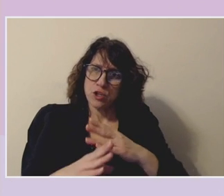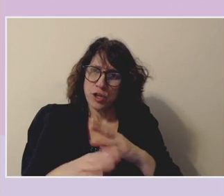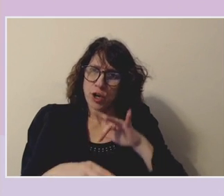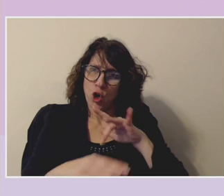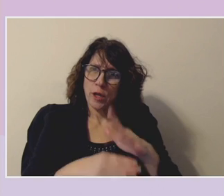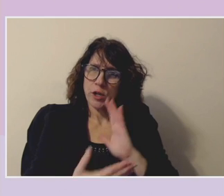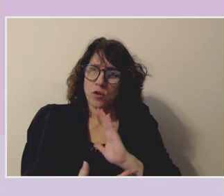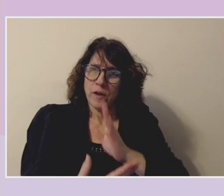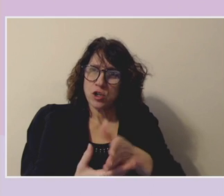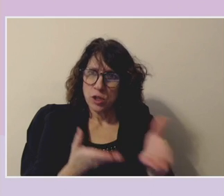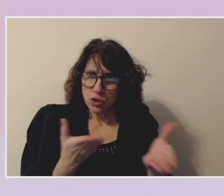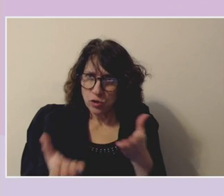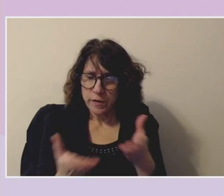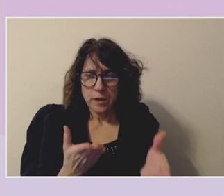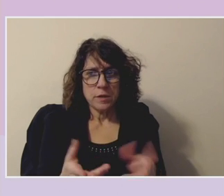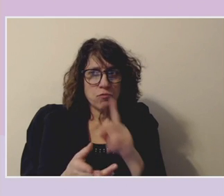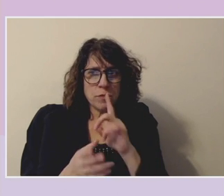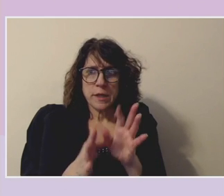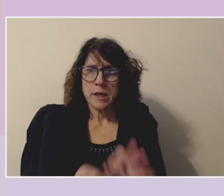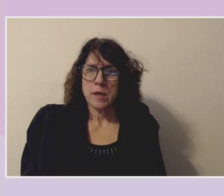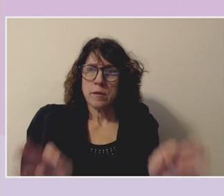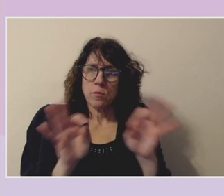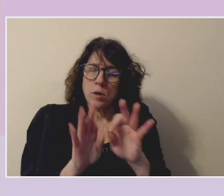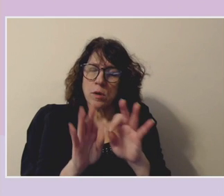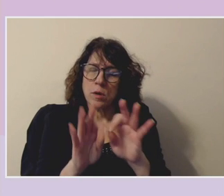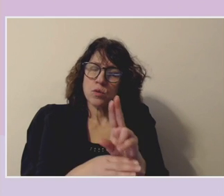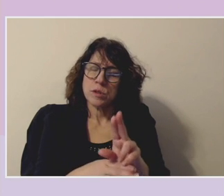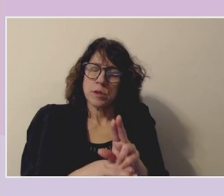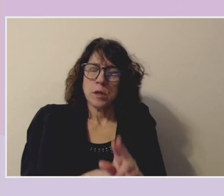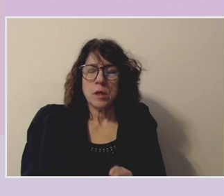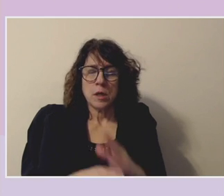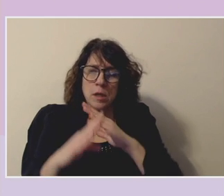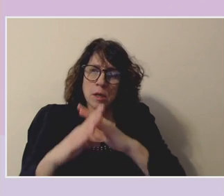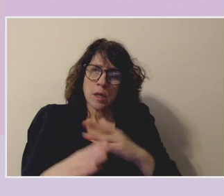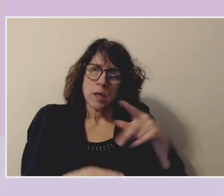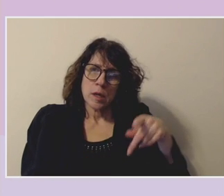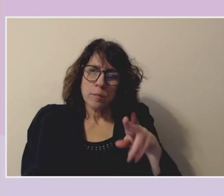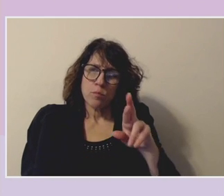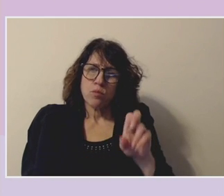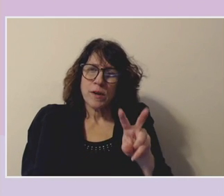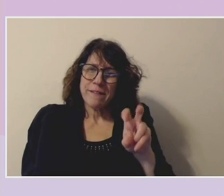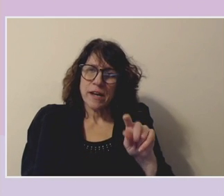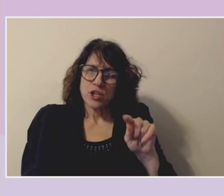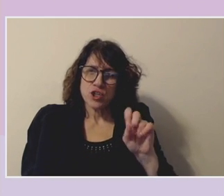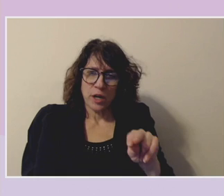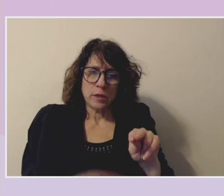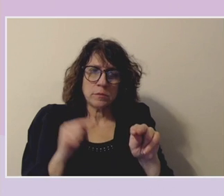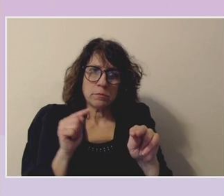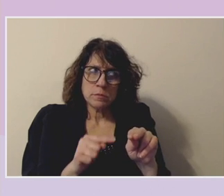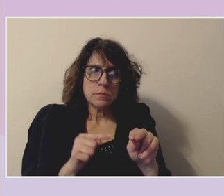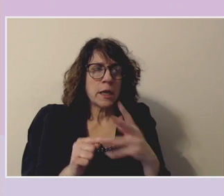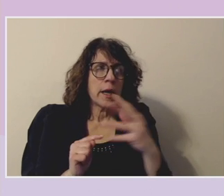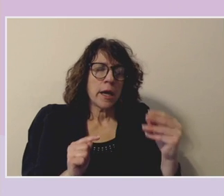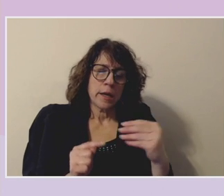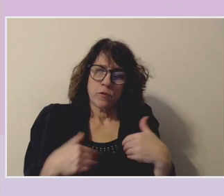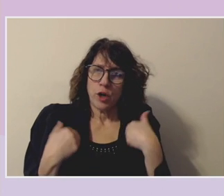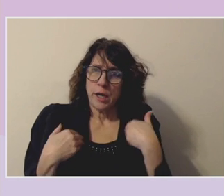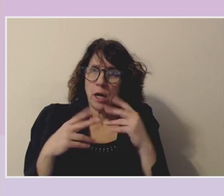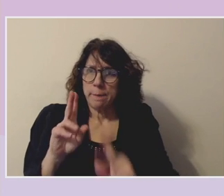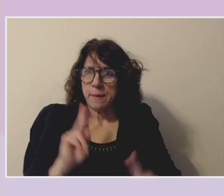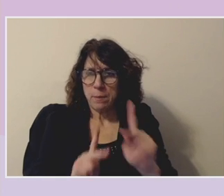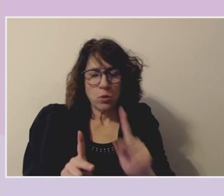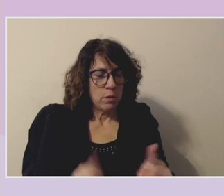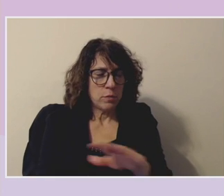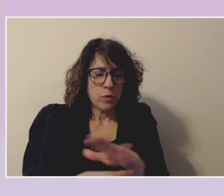going to be important. I use prevention and I always add early intervention because a lot of times for young people, they don't have